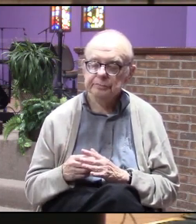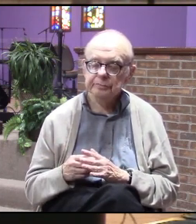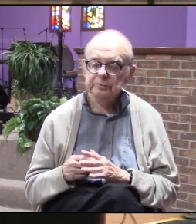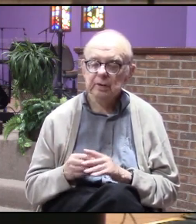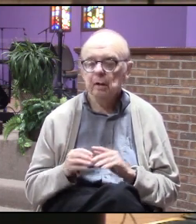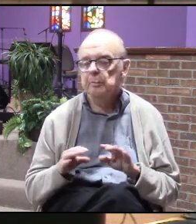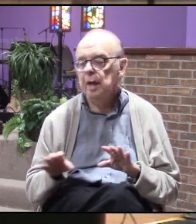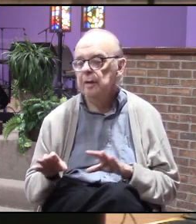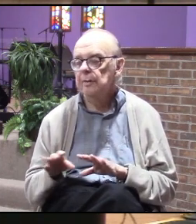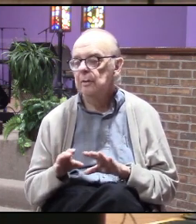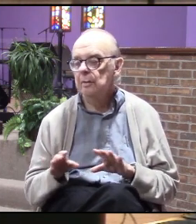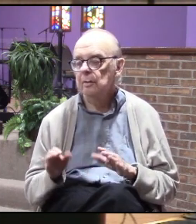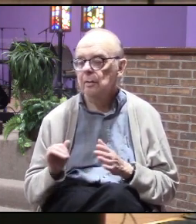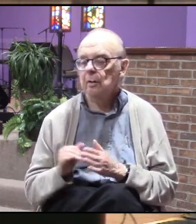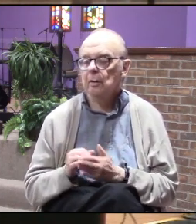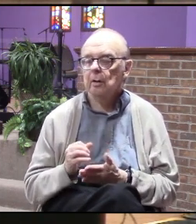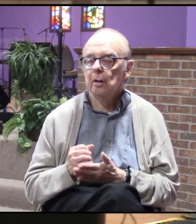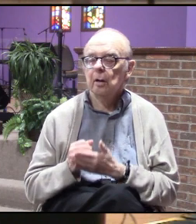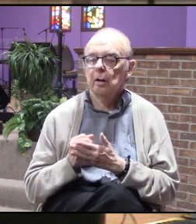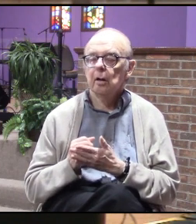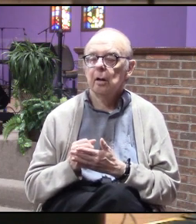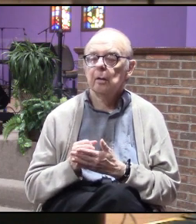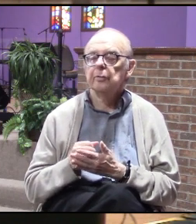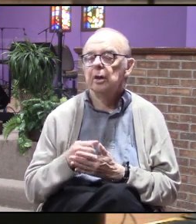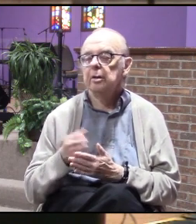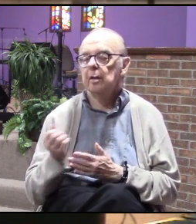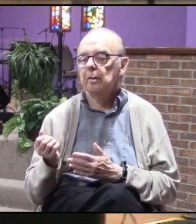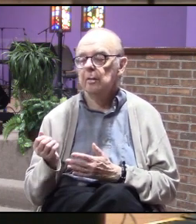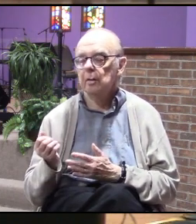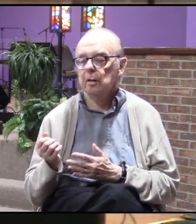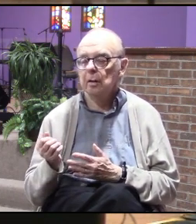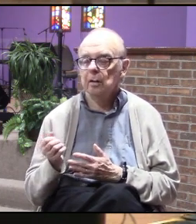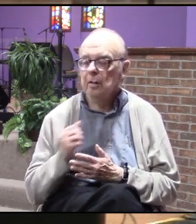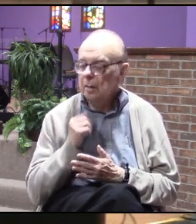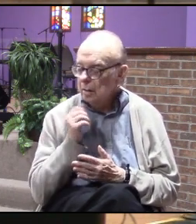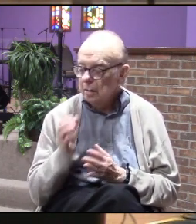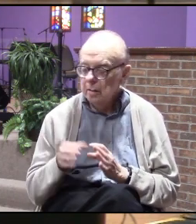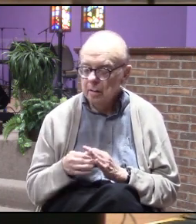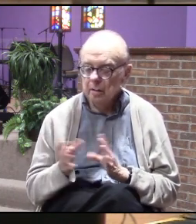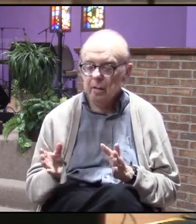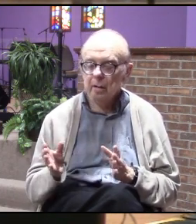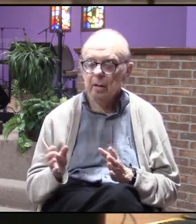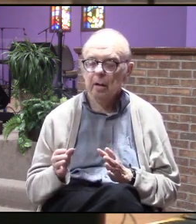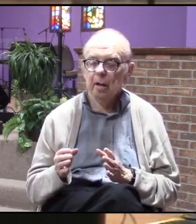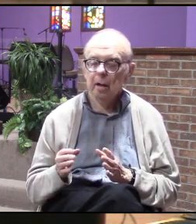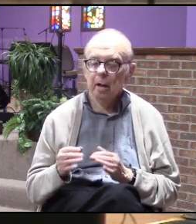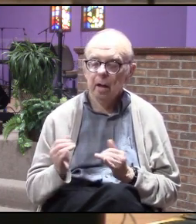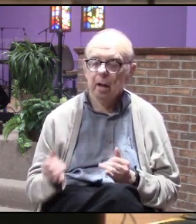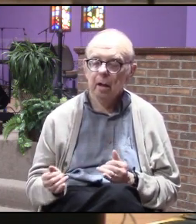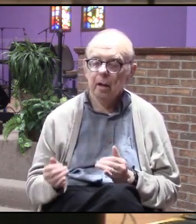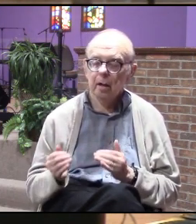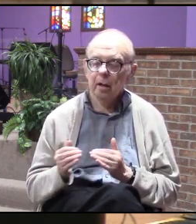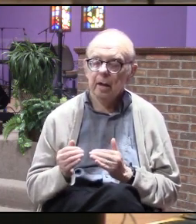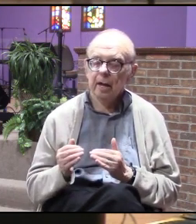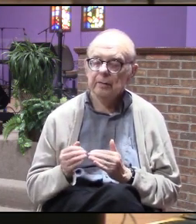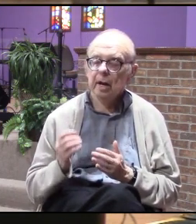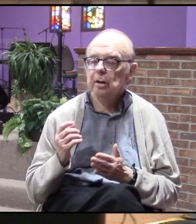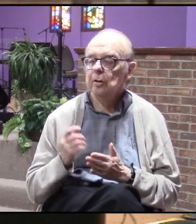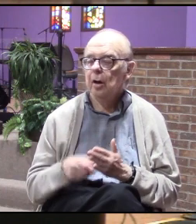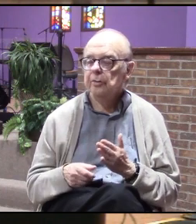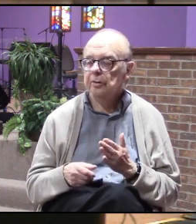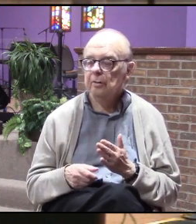behavior that helps another, an unrelated individual, even at a